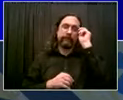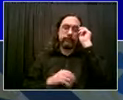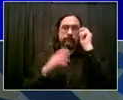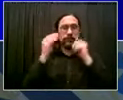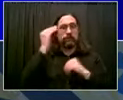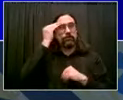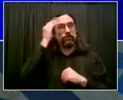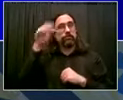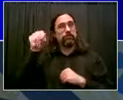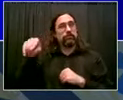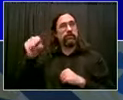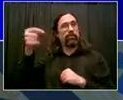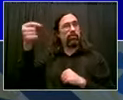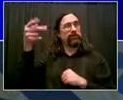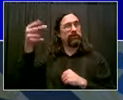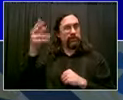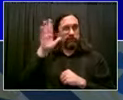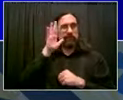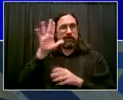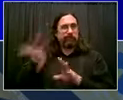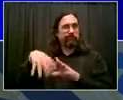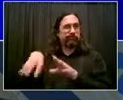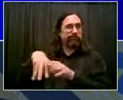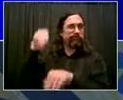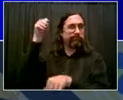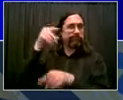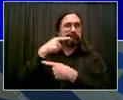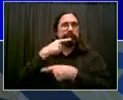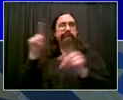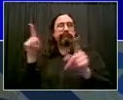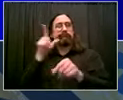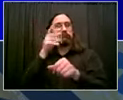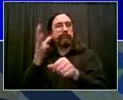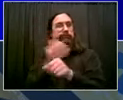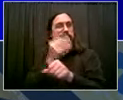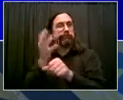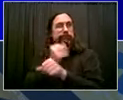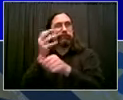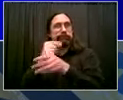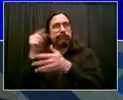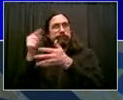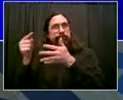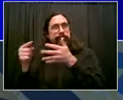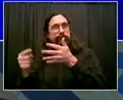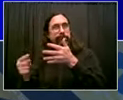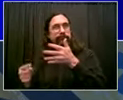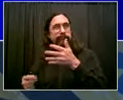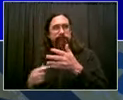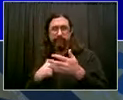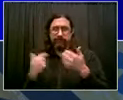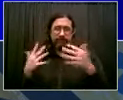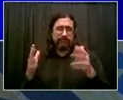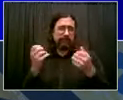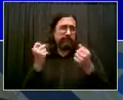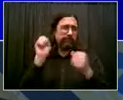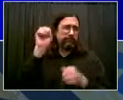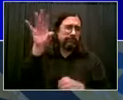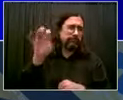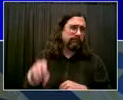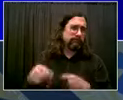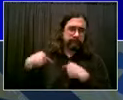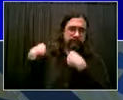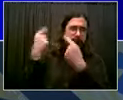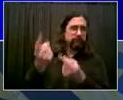but you're interested, here's a chance to really get a wonderful prize. think a lot of New Yorkers will want to get vaccinated when they hear this.